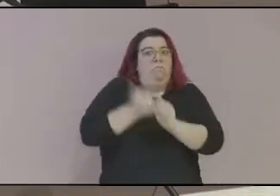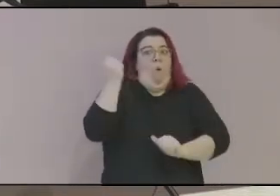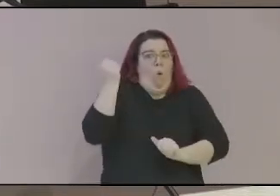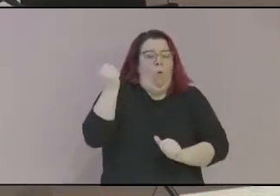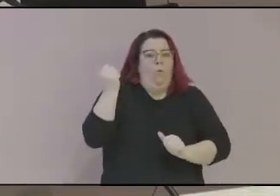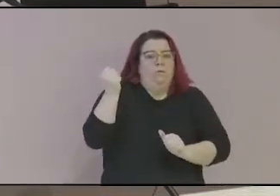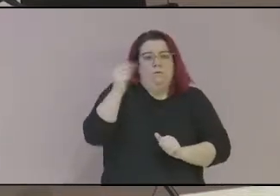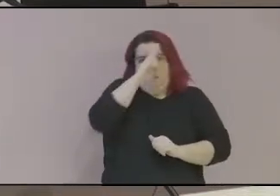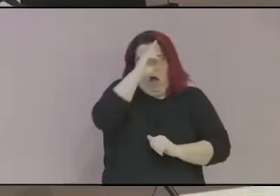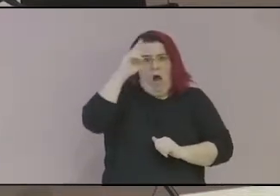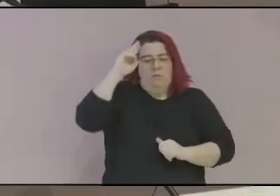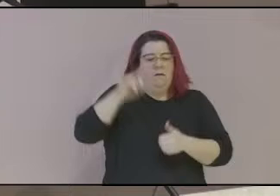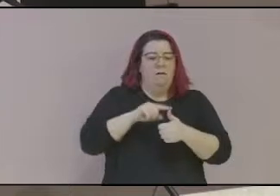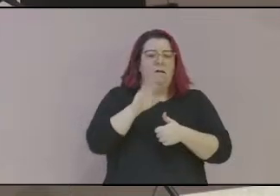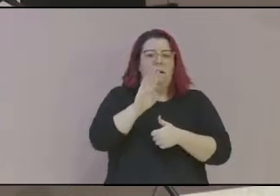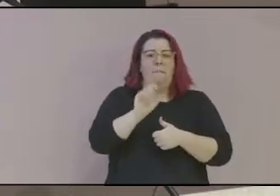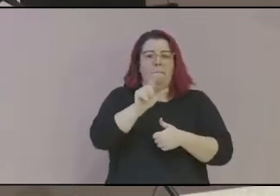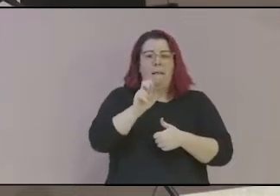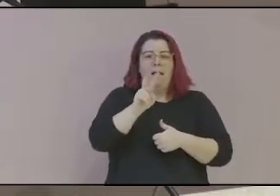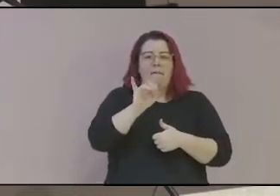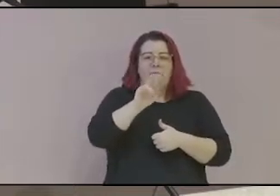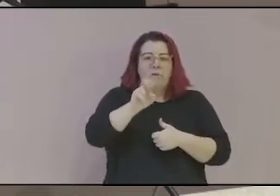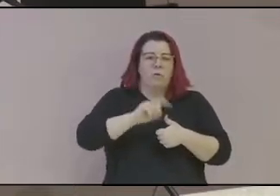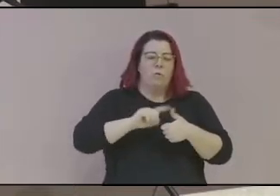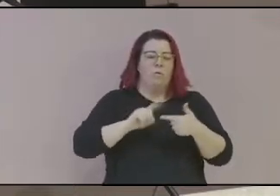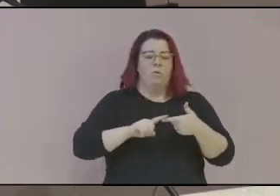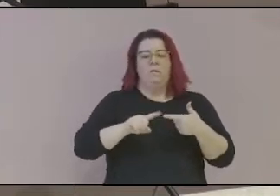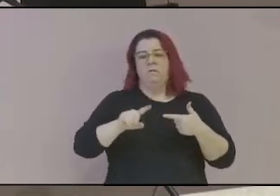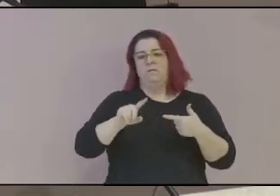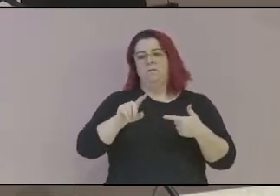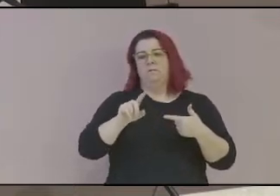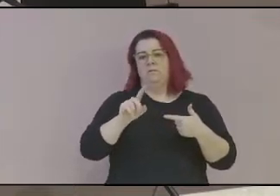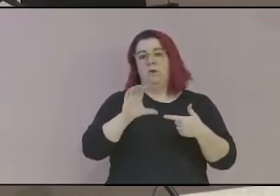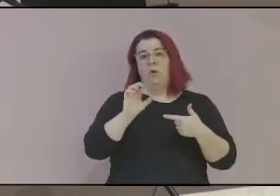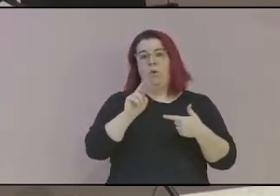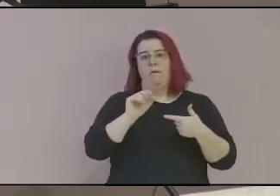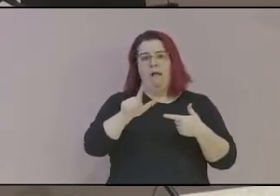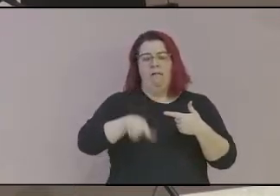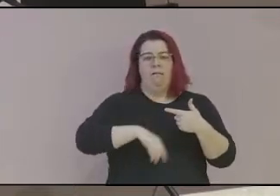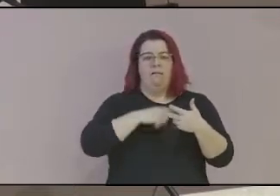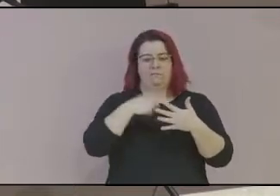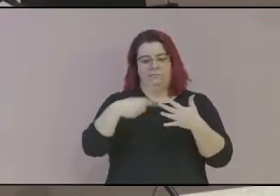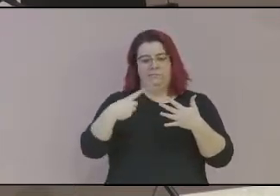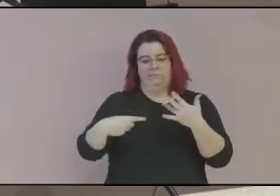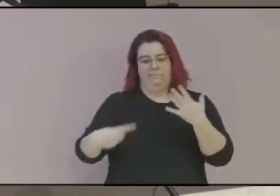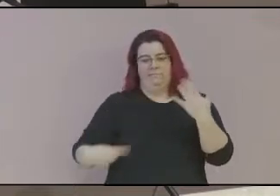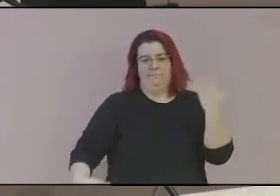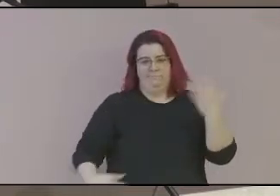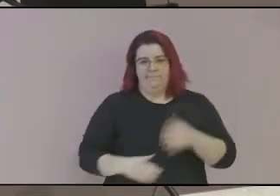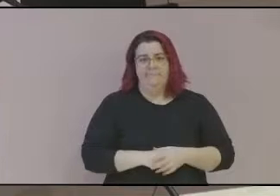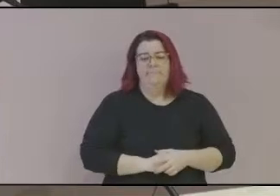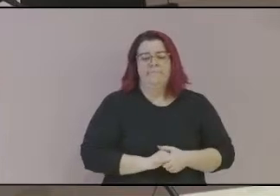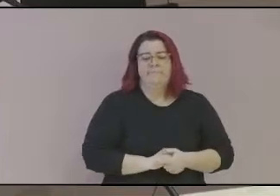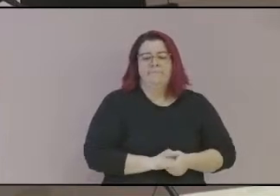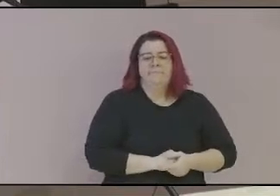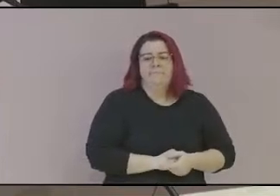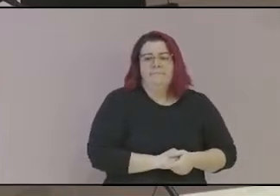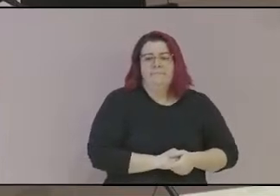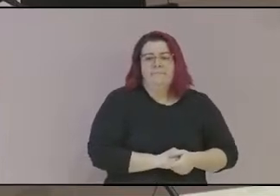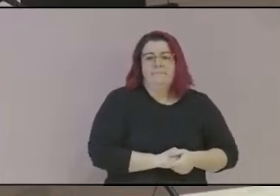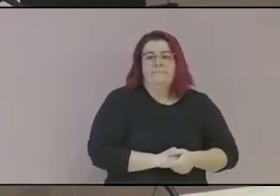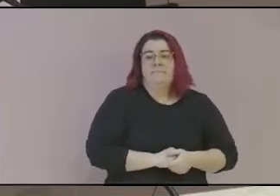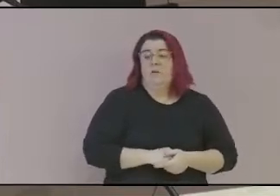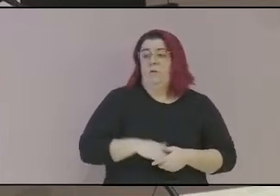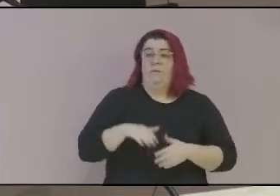systems, Bellevue, Cornell, Columbia, NYU Langone, my own hospital system, Montefiore, and so forth. They also